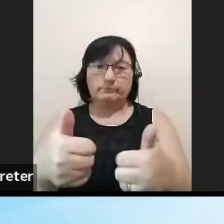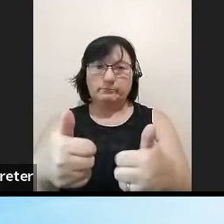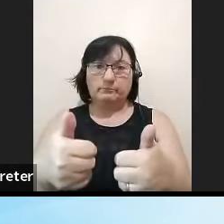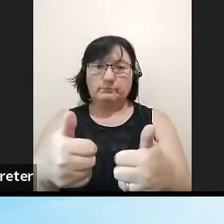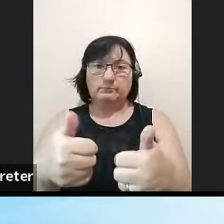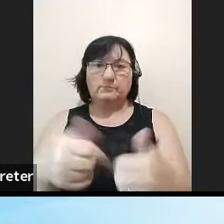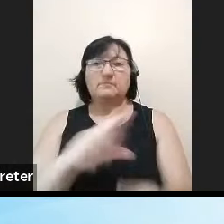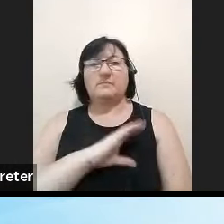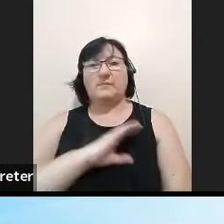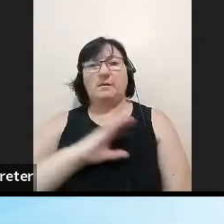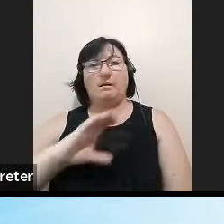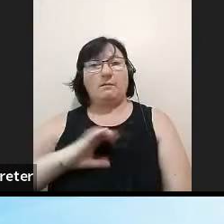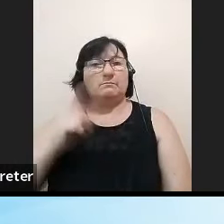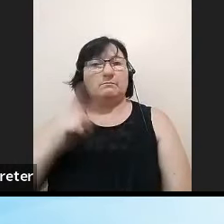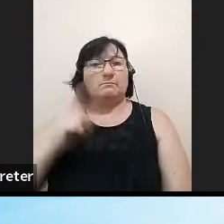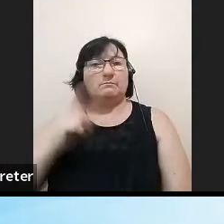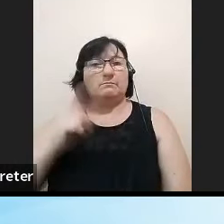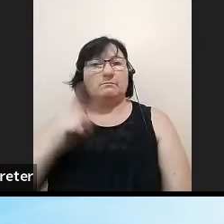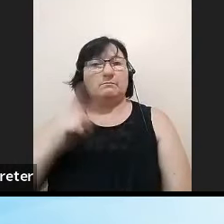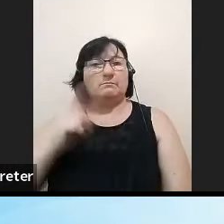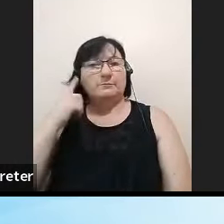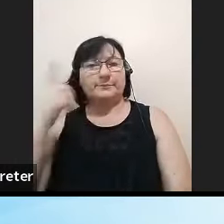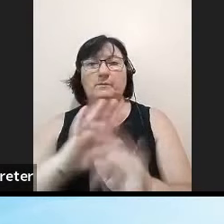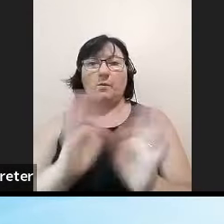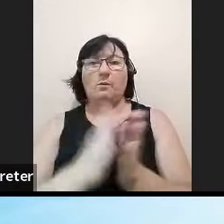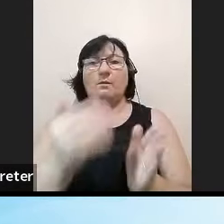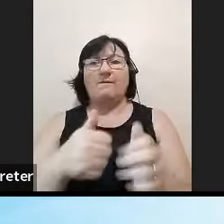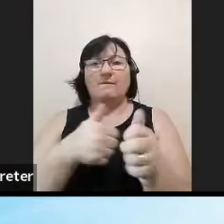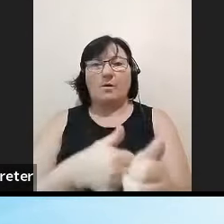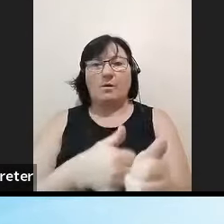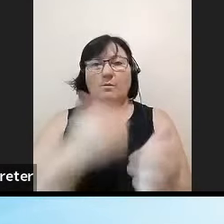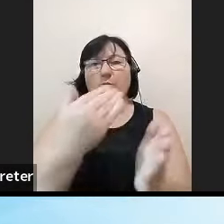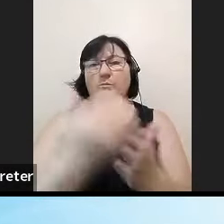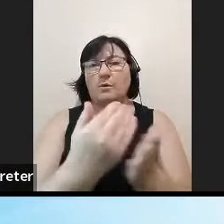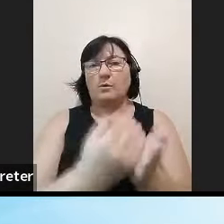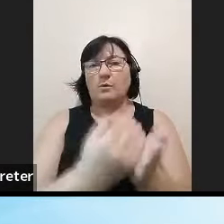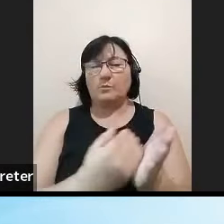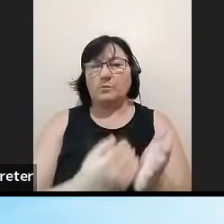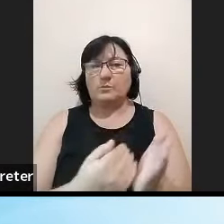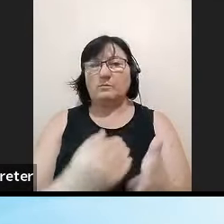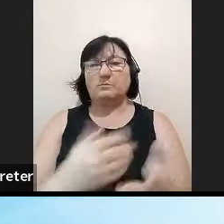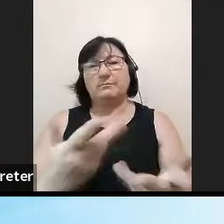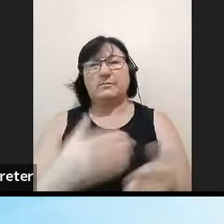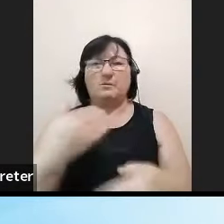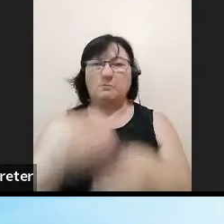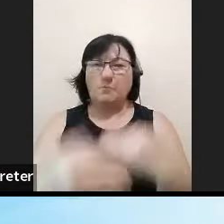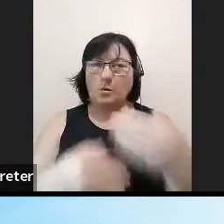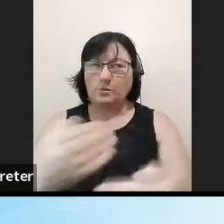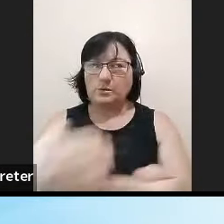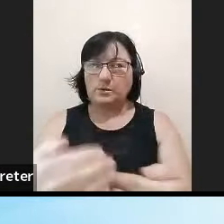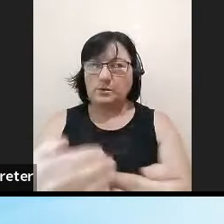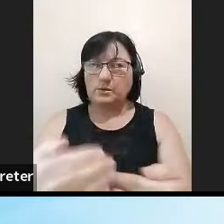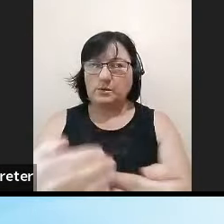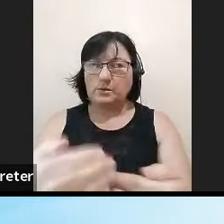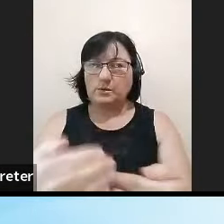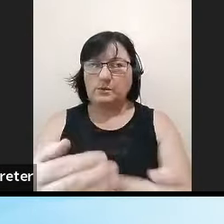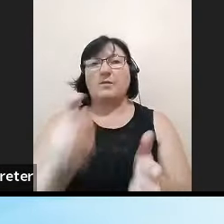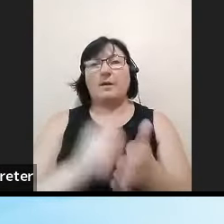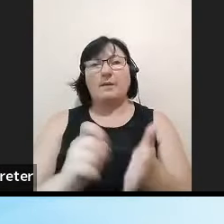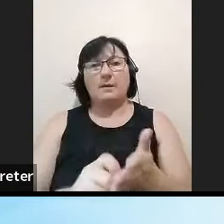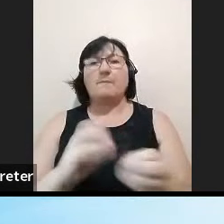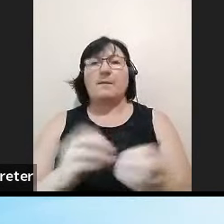need to follow through during the application phase, then it makes easier for the client to go through the accreditation